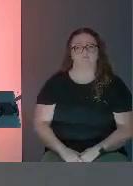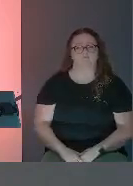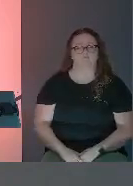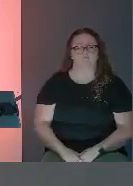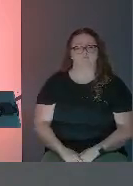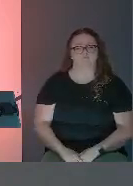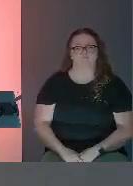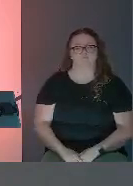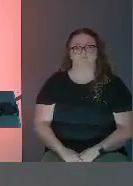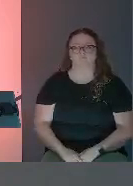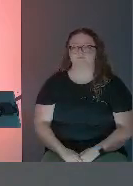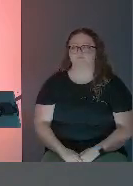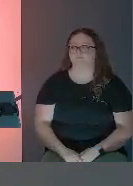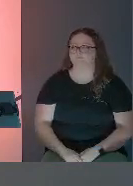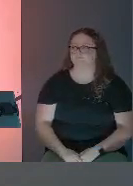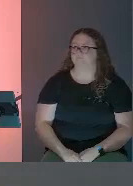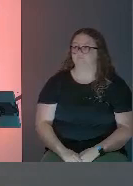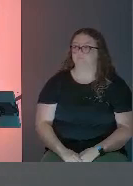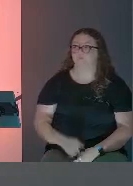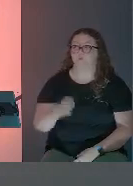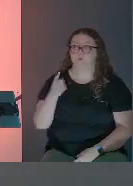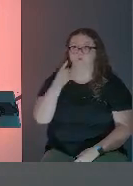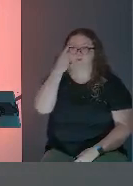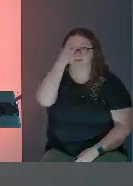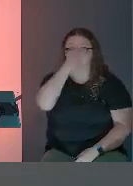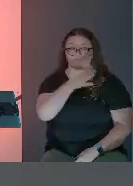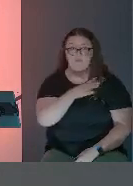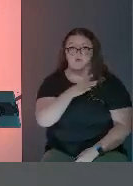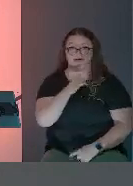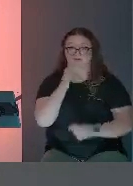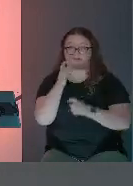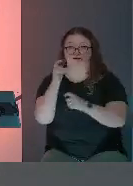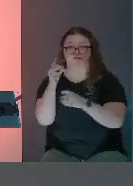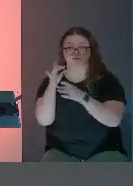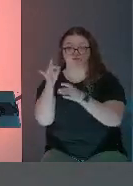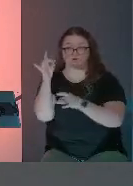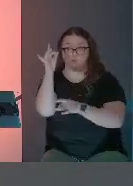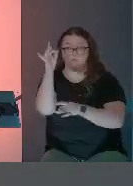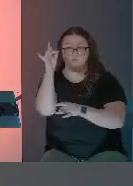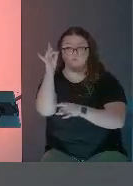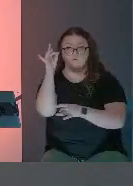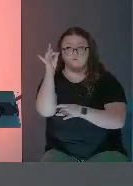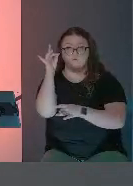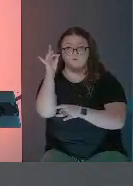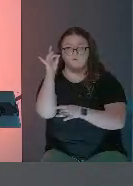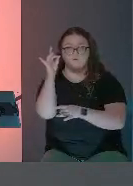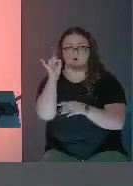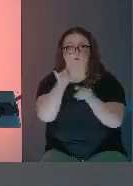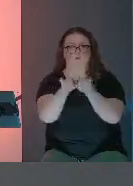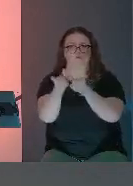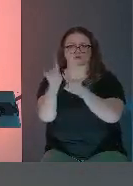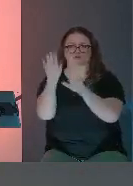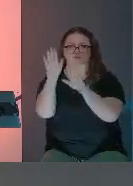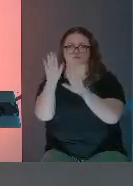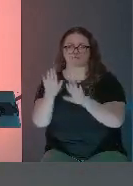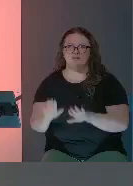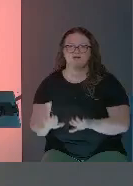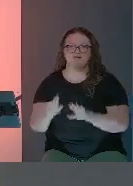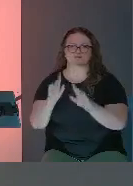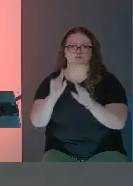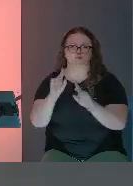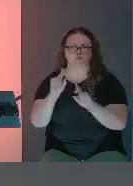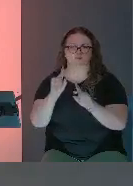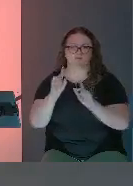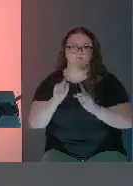chapter. Only the man was given that soul, and ultimately this incredible person that he ends up putting in his